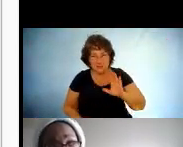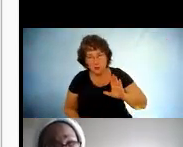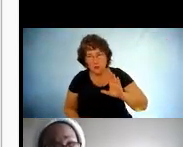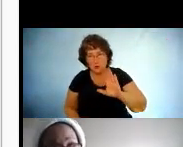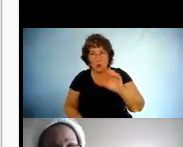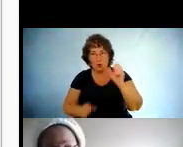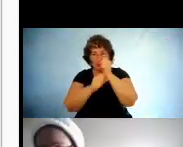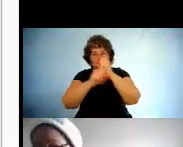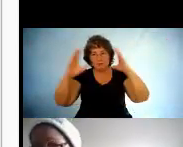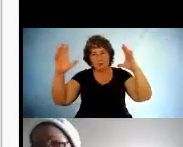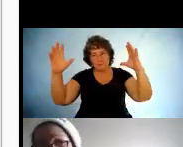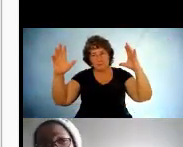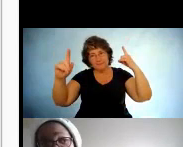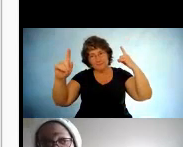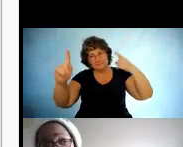to